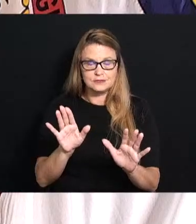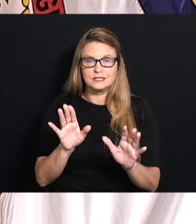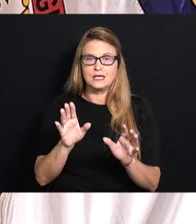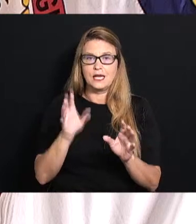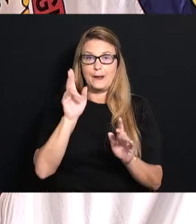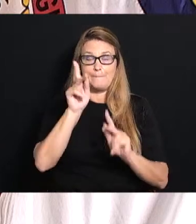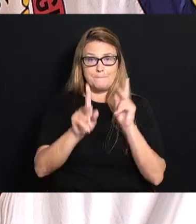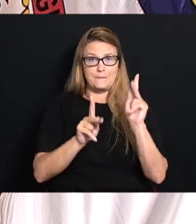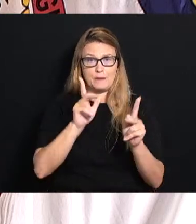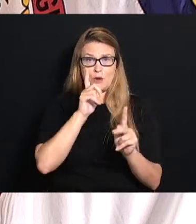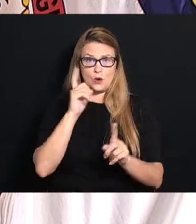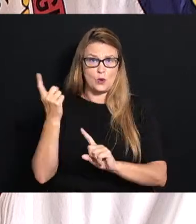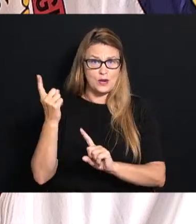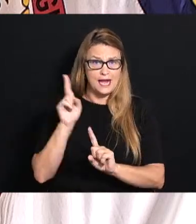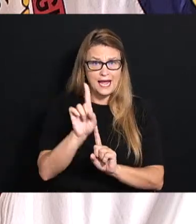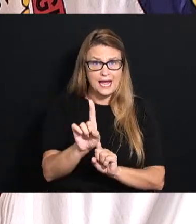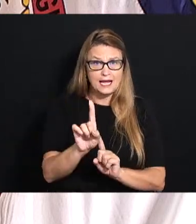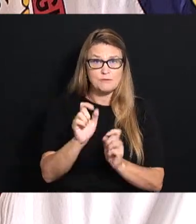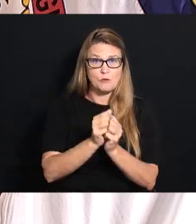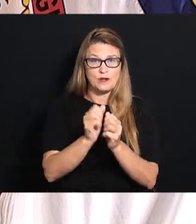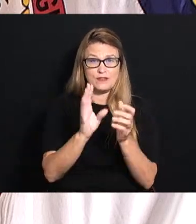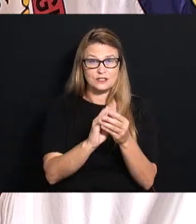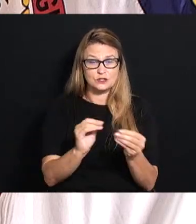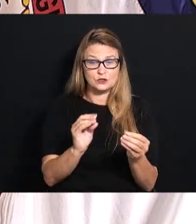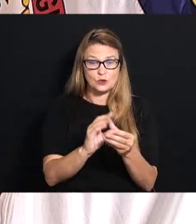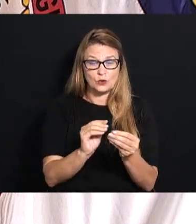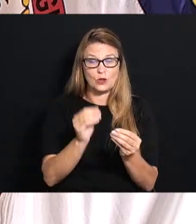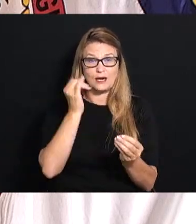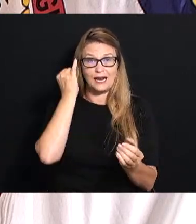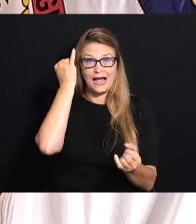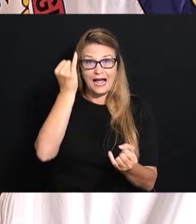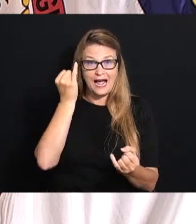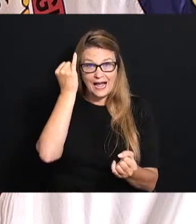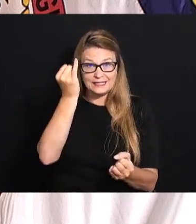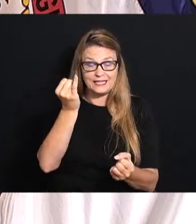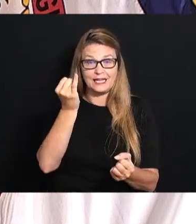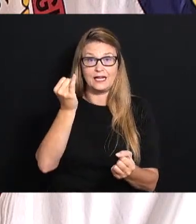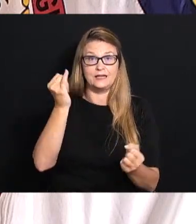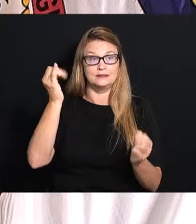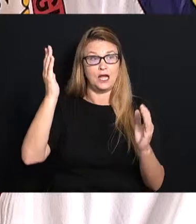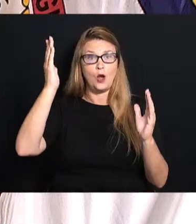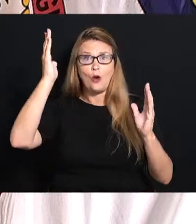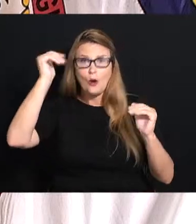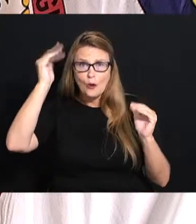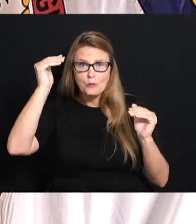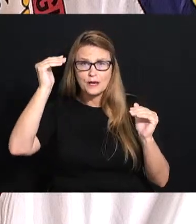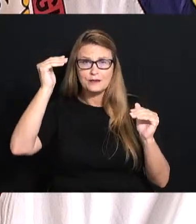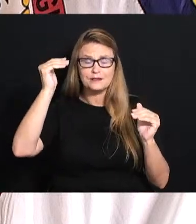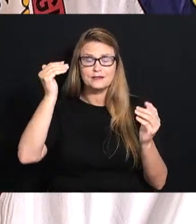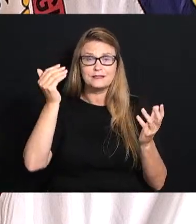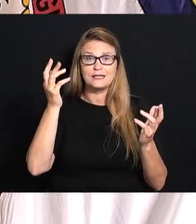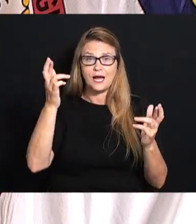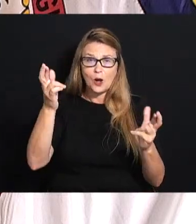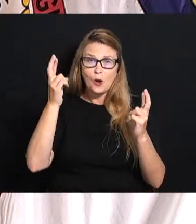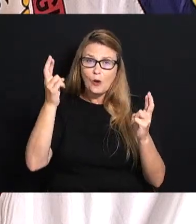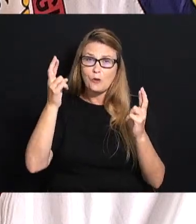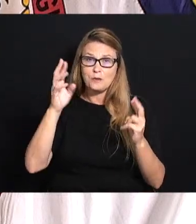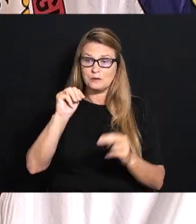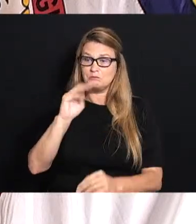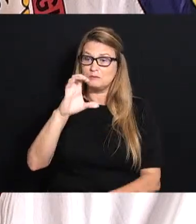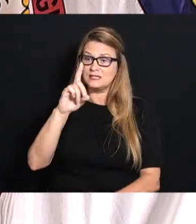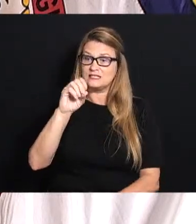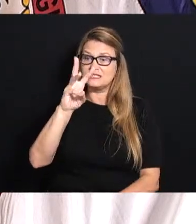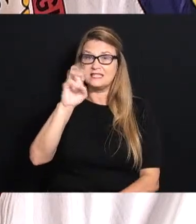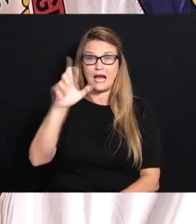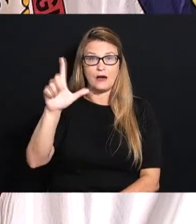came, and they came with a story. They came with an idea and a hope. They came with a hope, in McDowell County and everything.